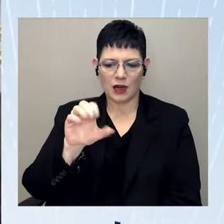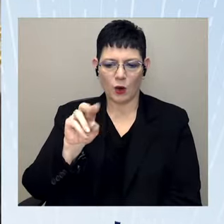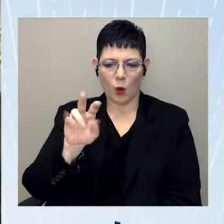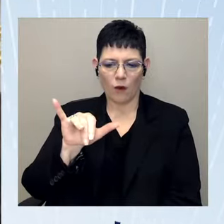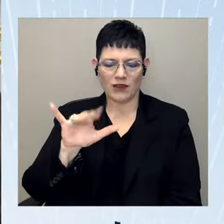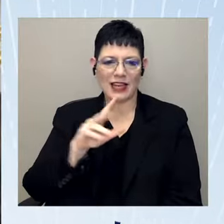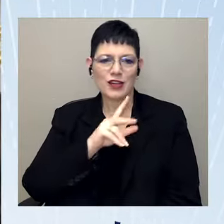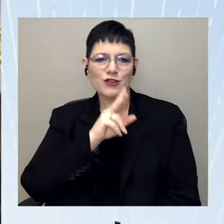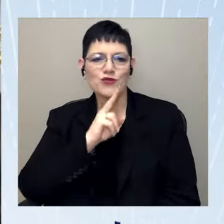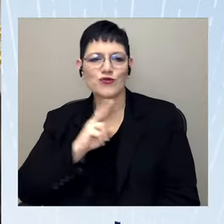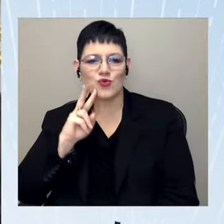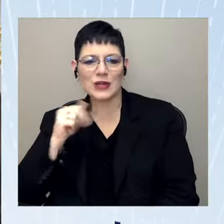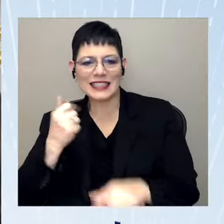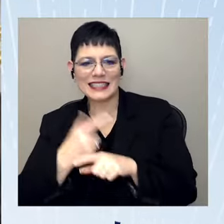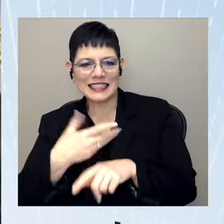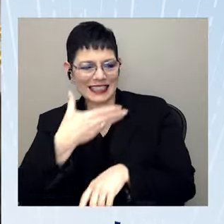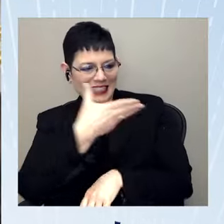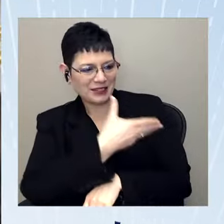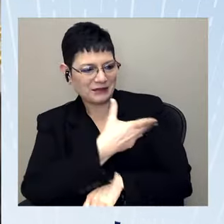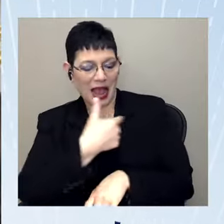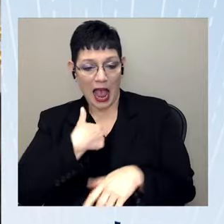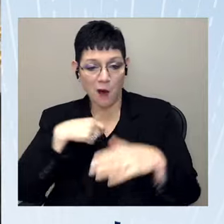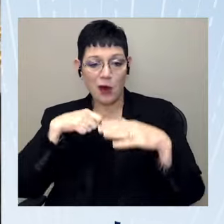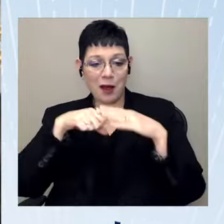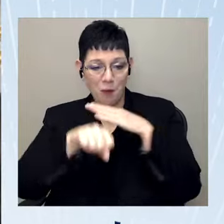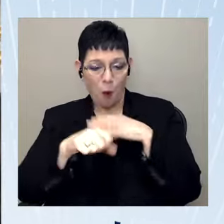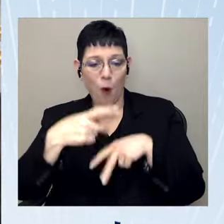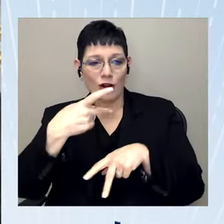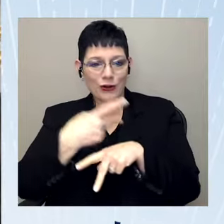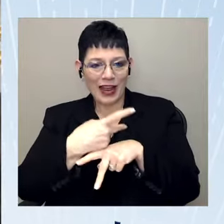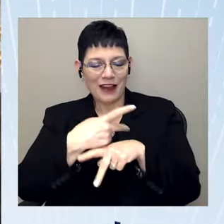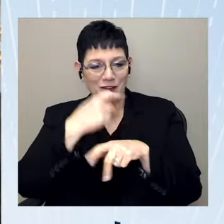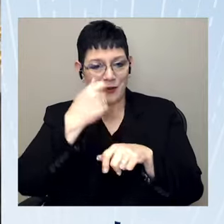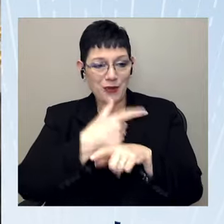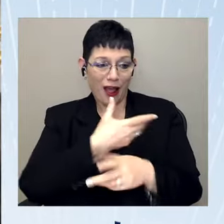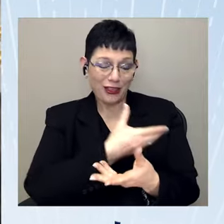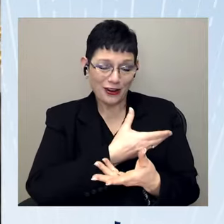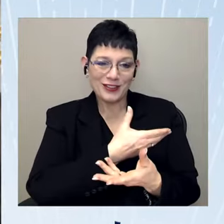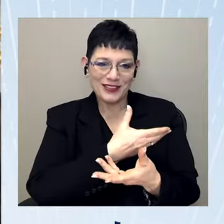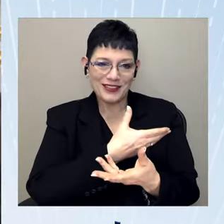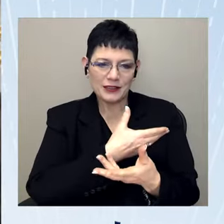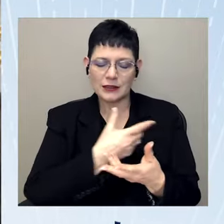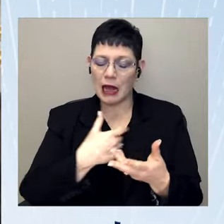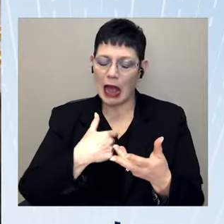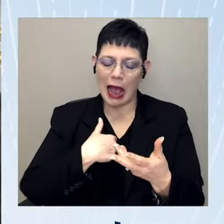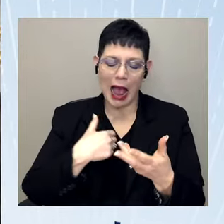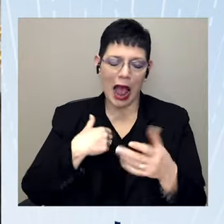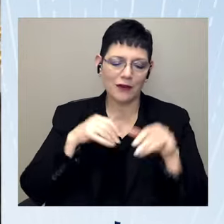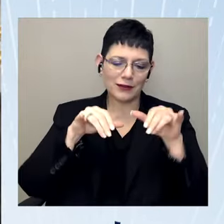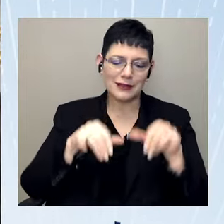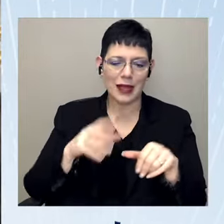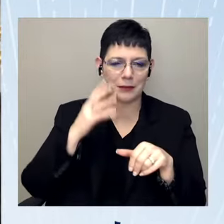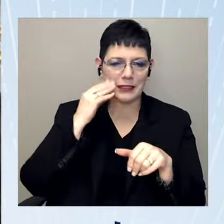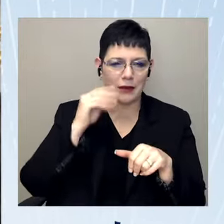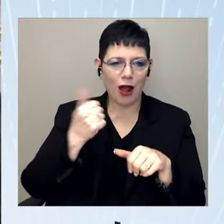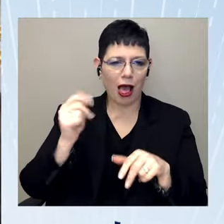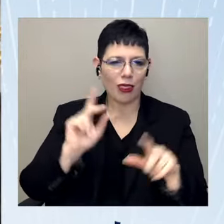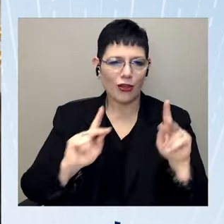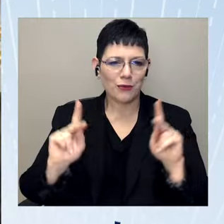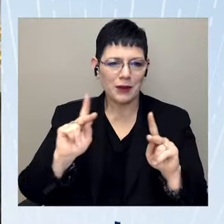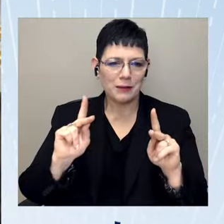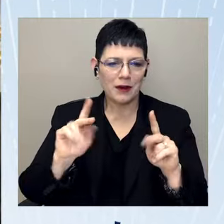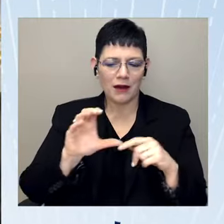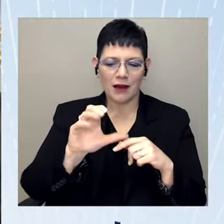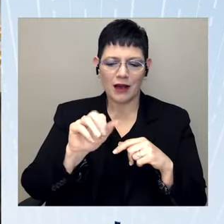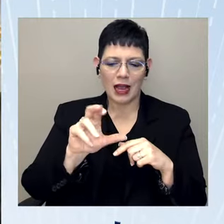literally born to be a caregiver. My care story is similar to many others whose loved ones live with a disability. I knew Carson as my equal